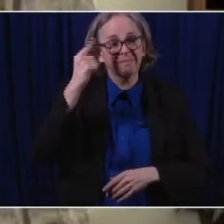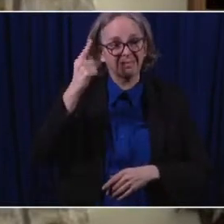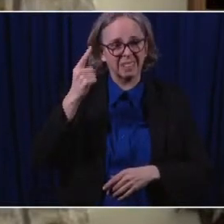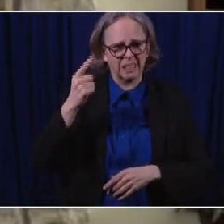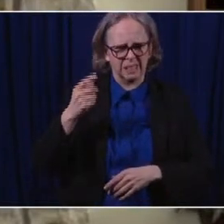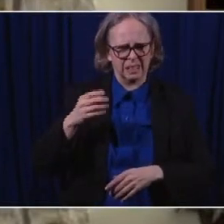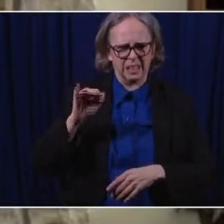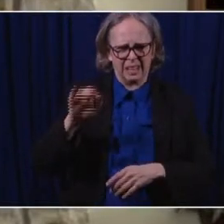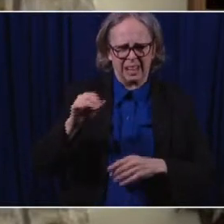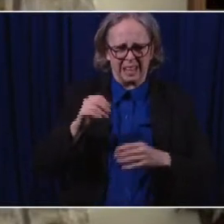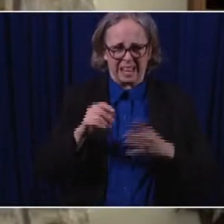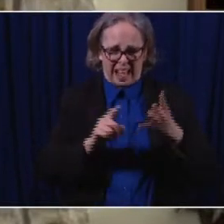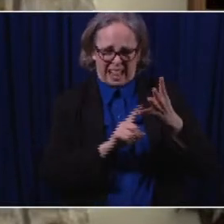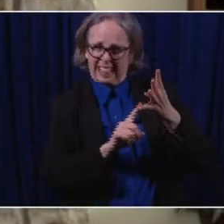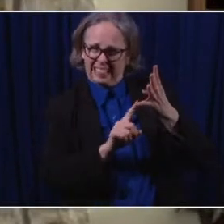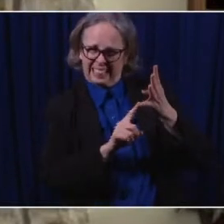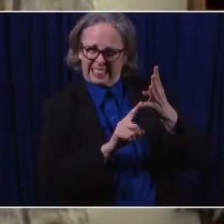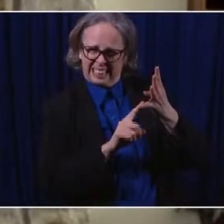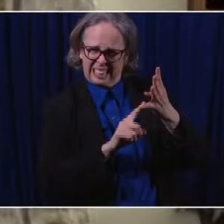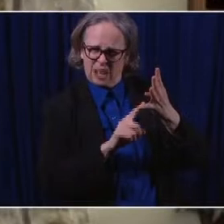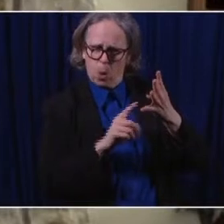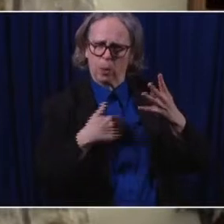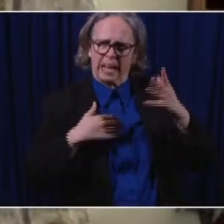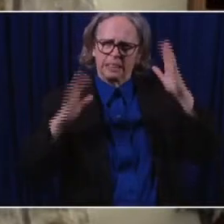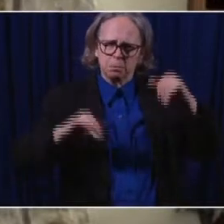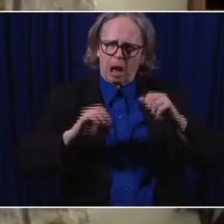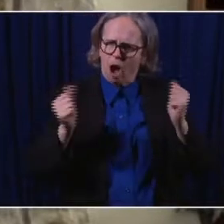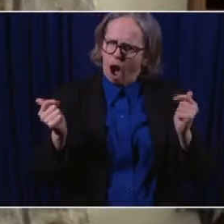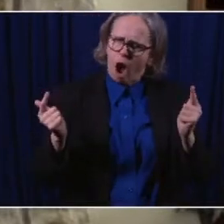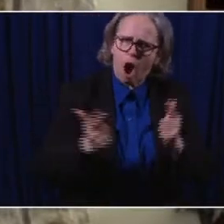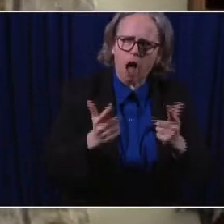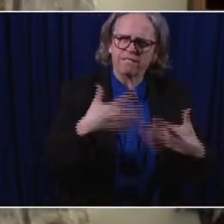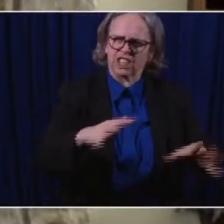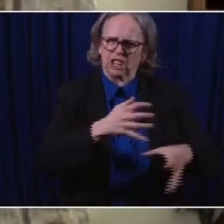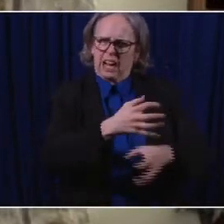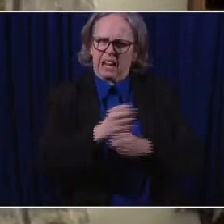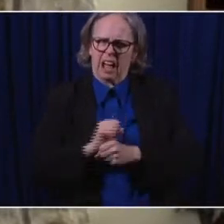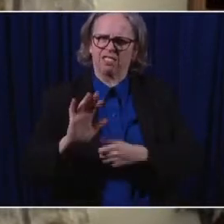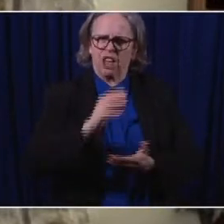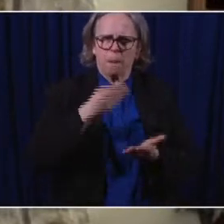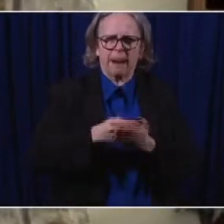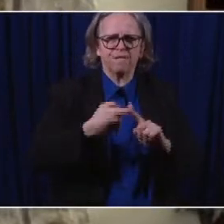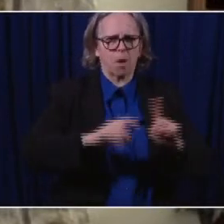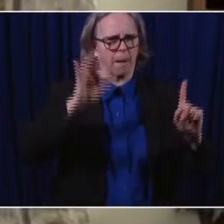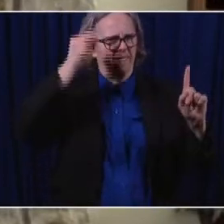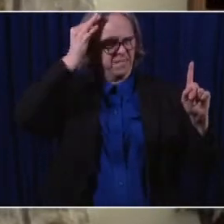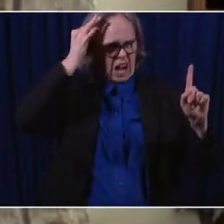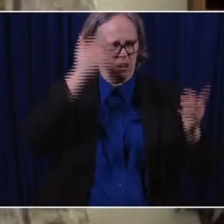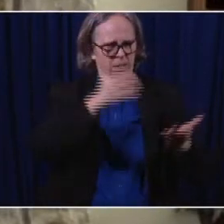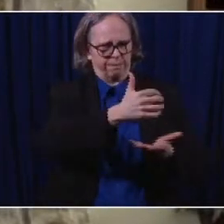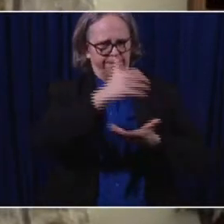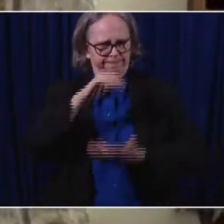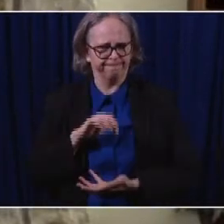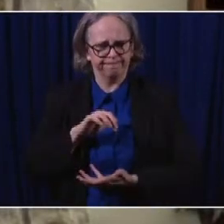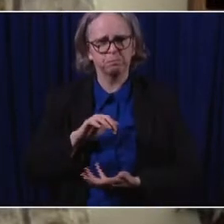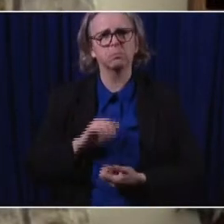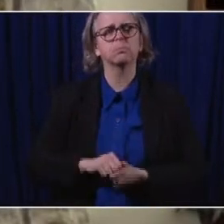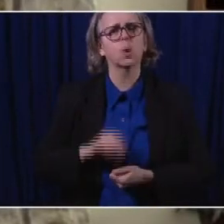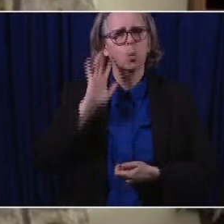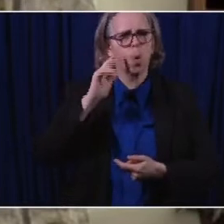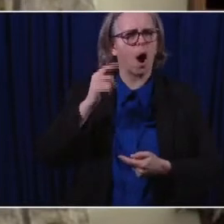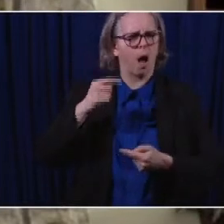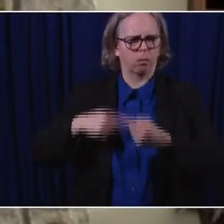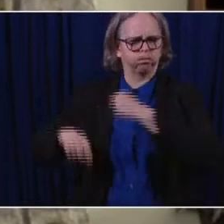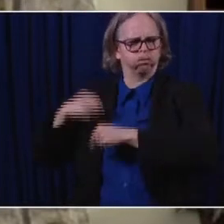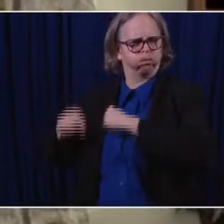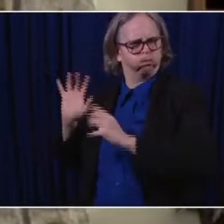that they are owed. Today, I also have an update on our efforts that I talked to you about on several different